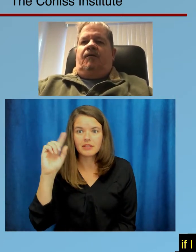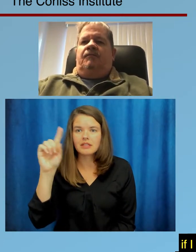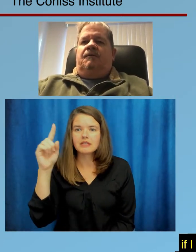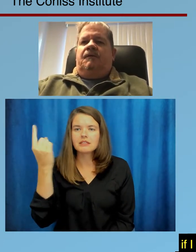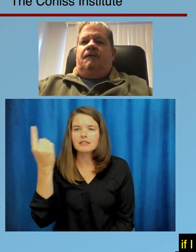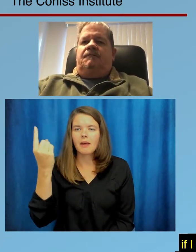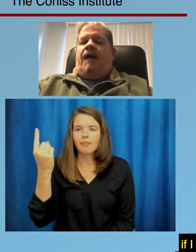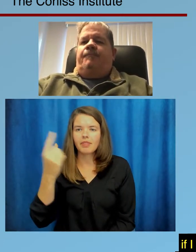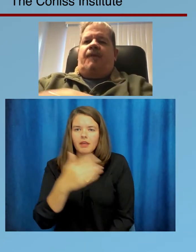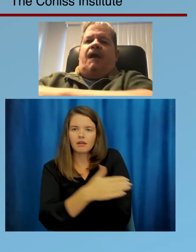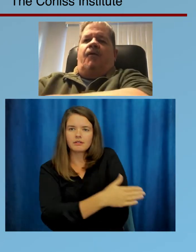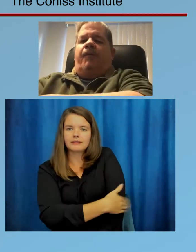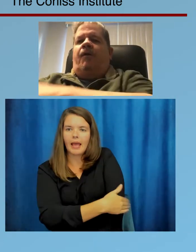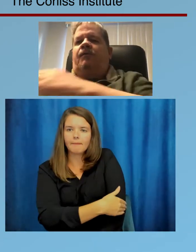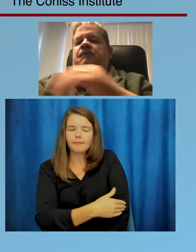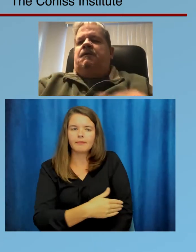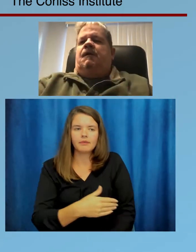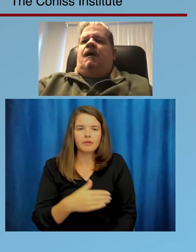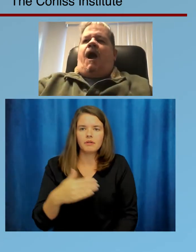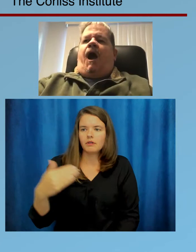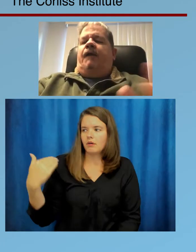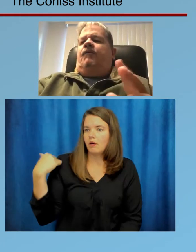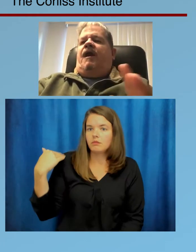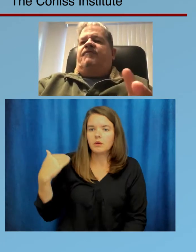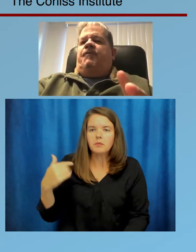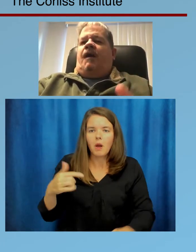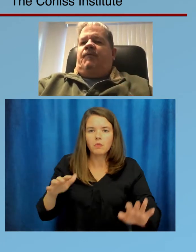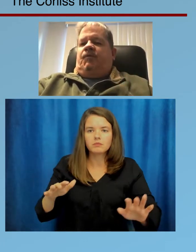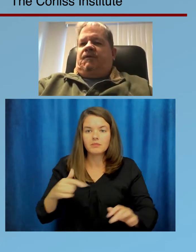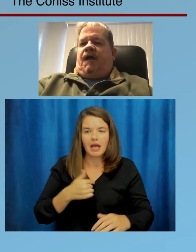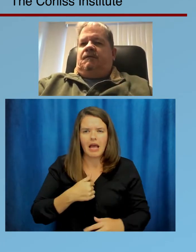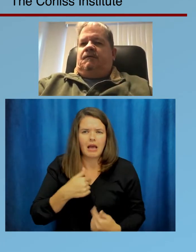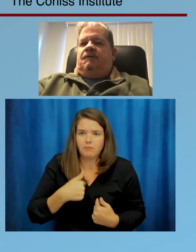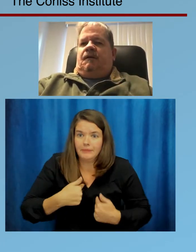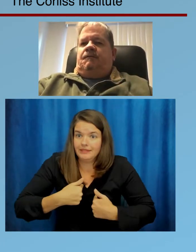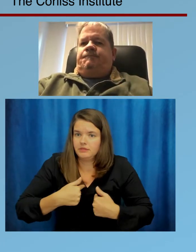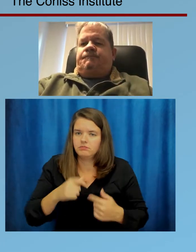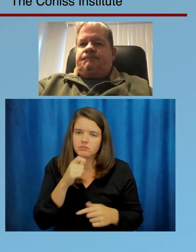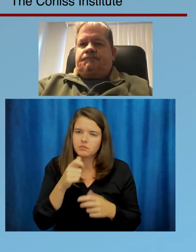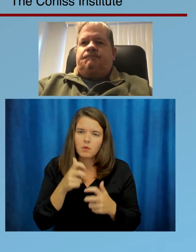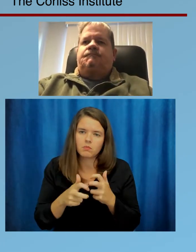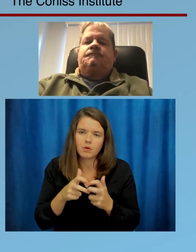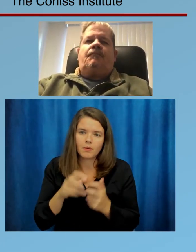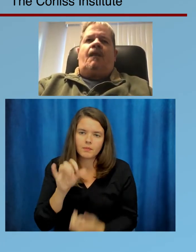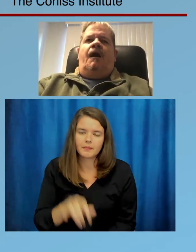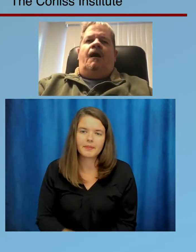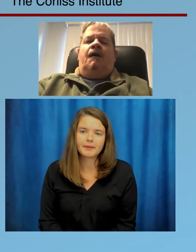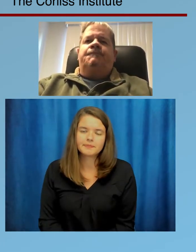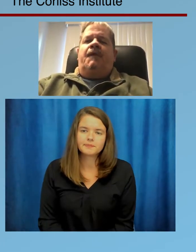knee, tap my elbow. I don't have a problem with that.